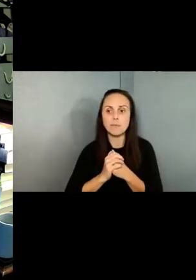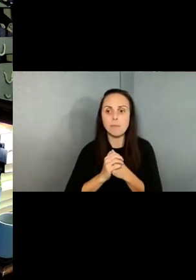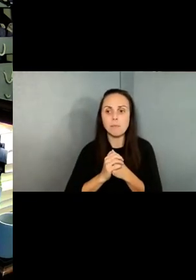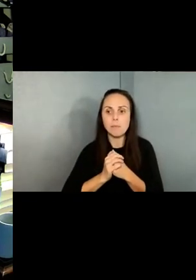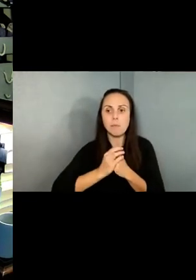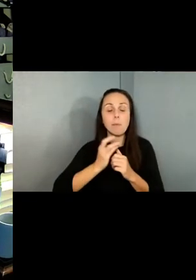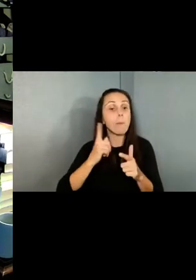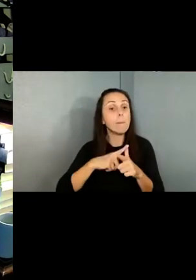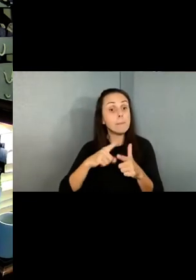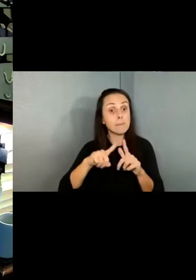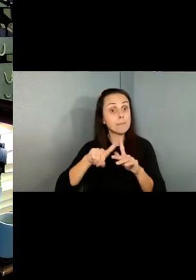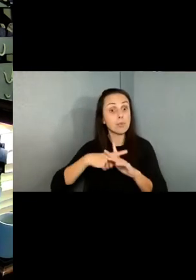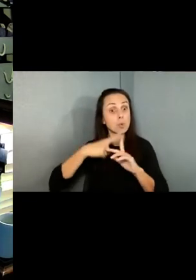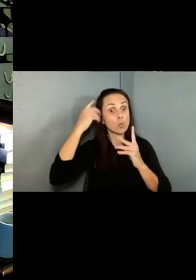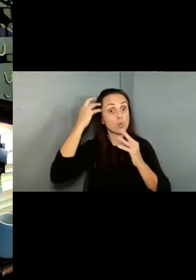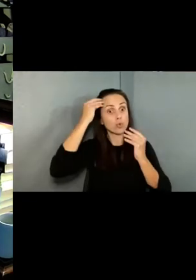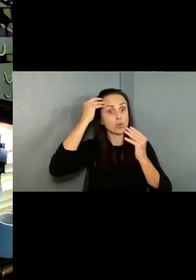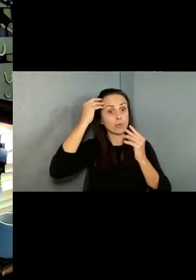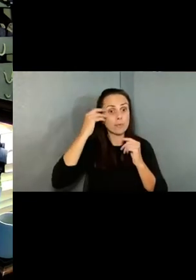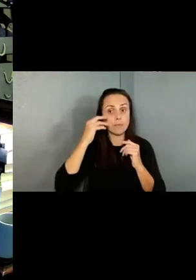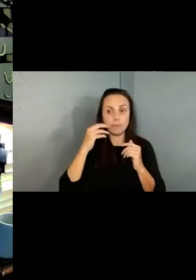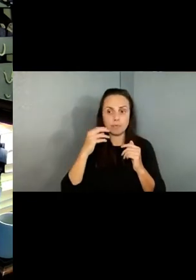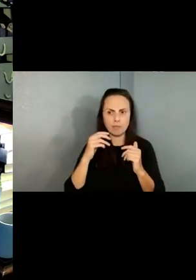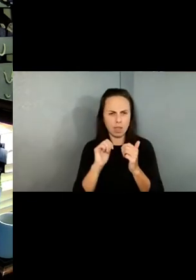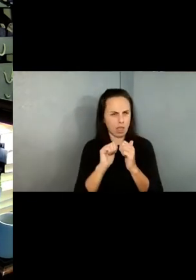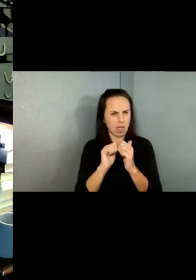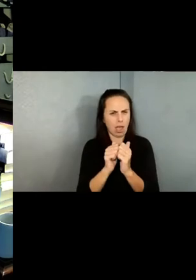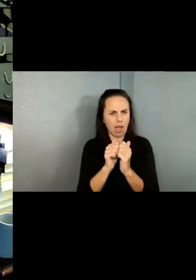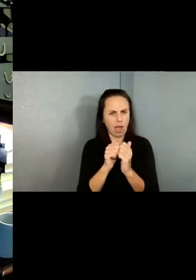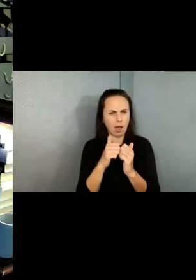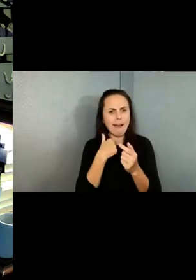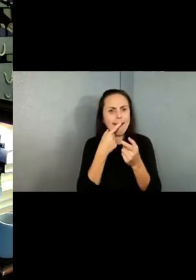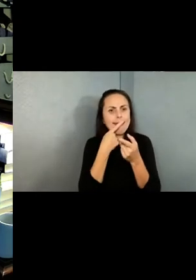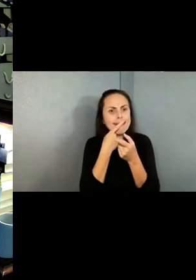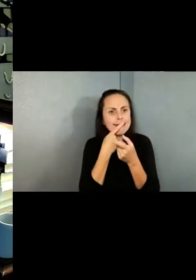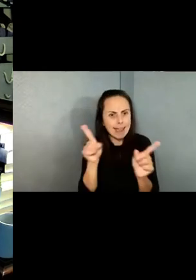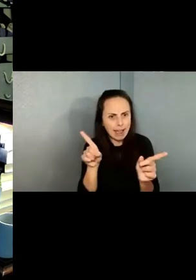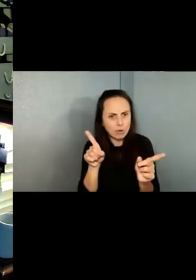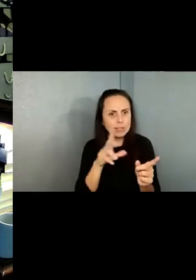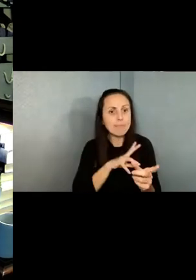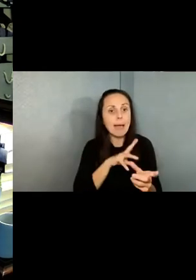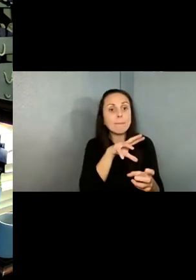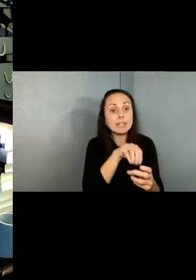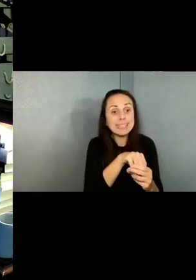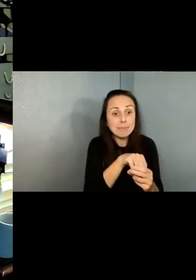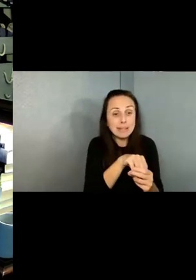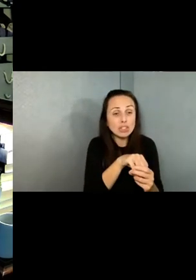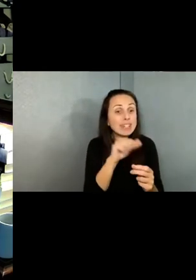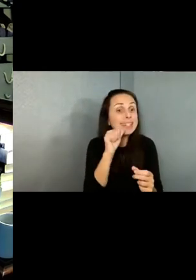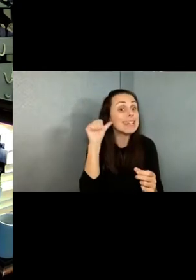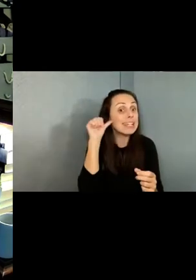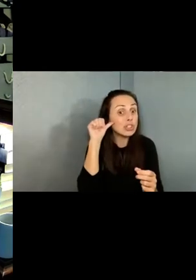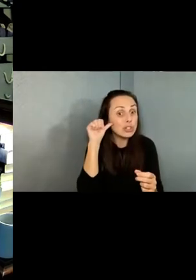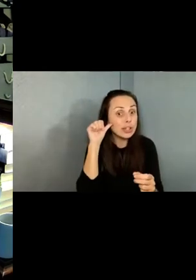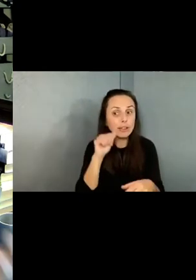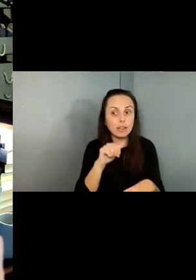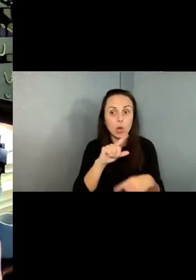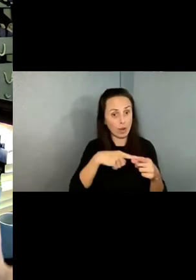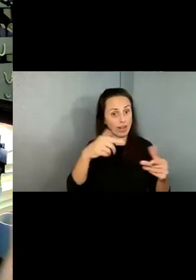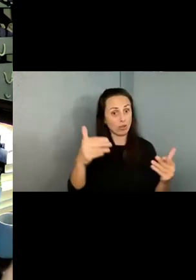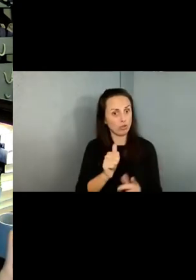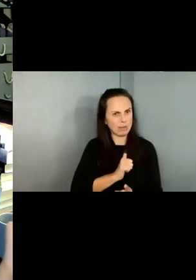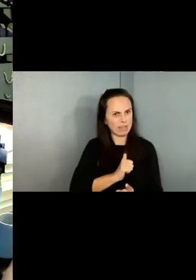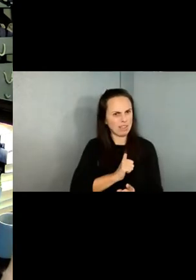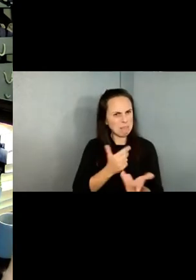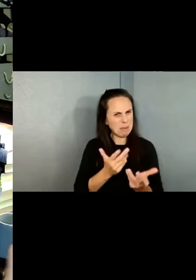I then worried about how I announced my participation today in a meeting yesterday, whether I offended